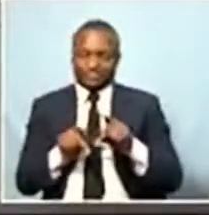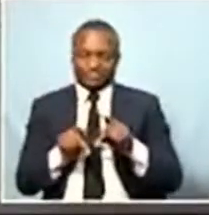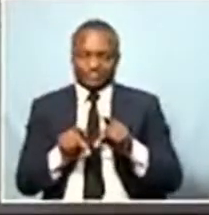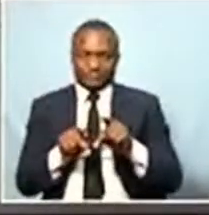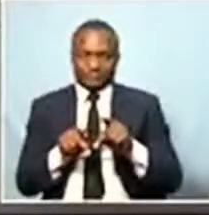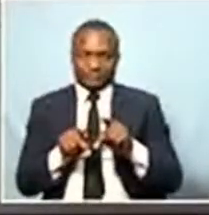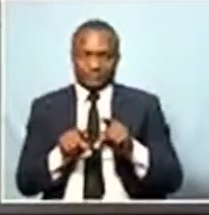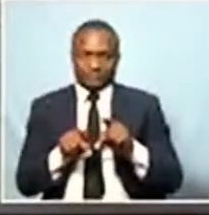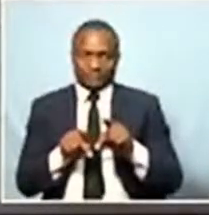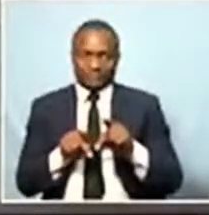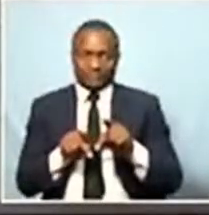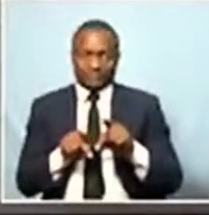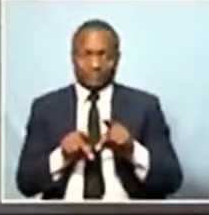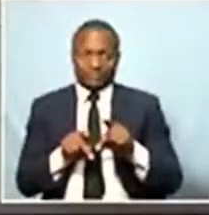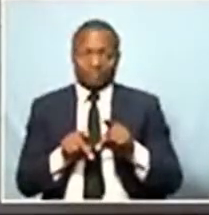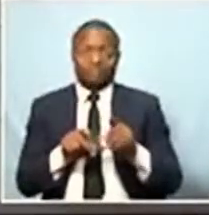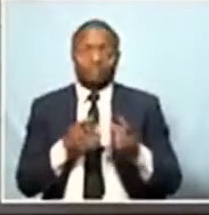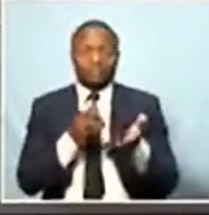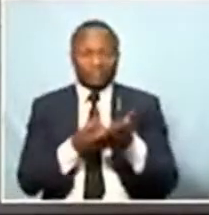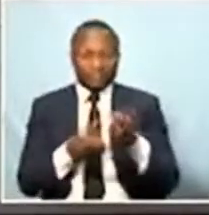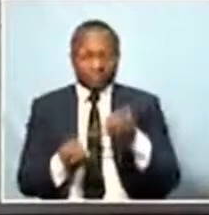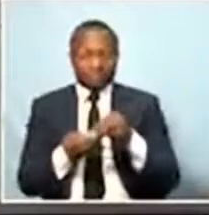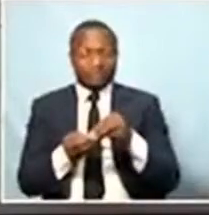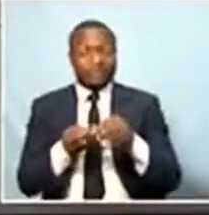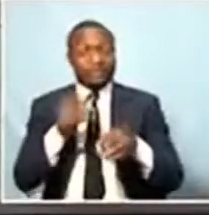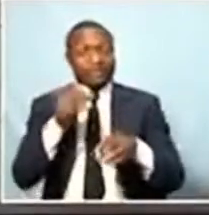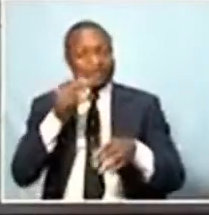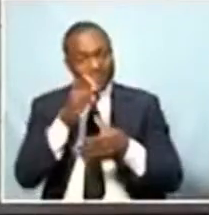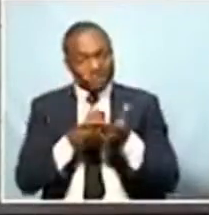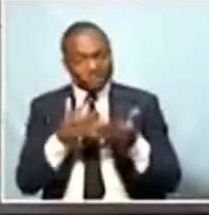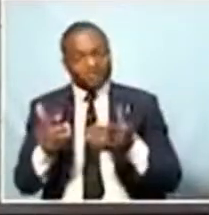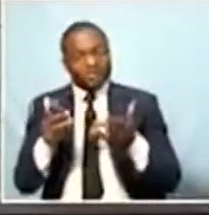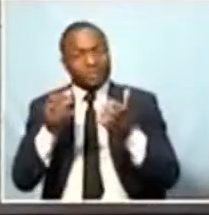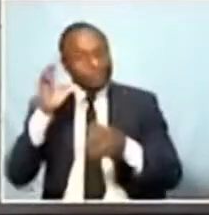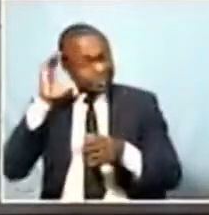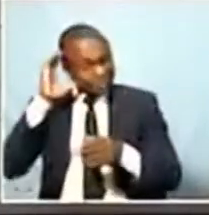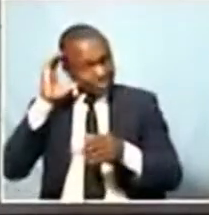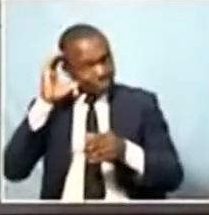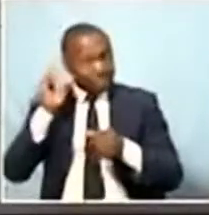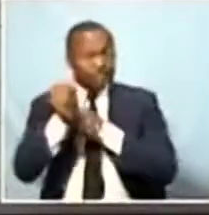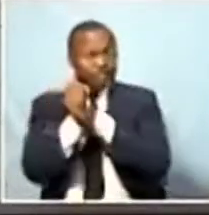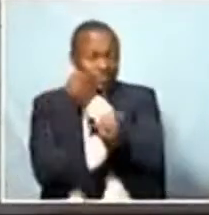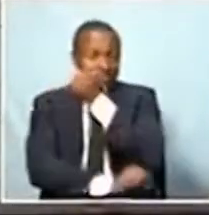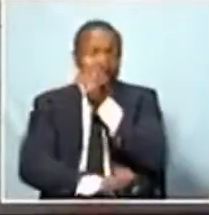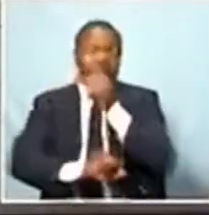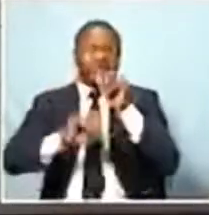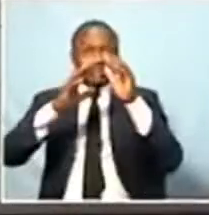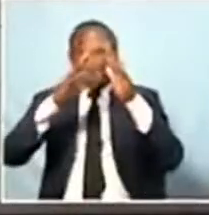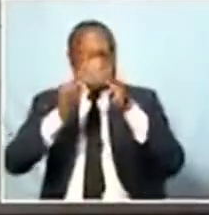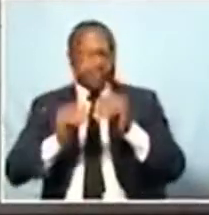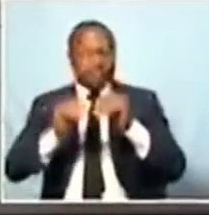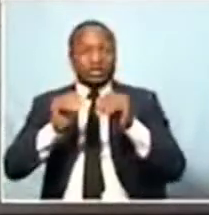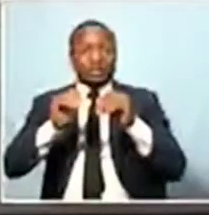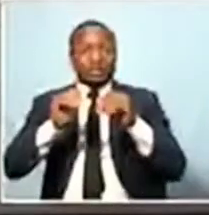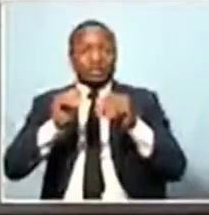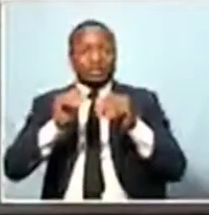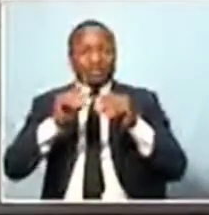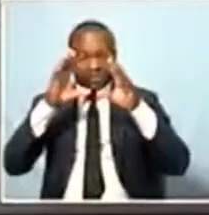a fee attached. Assume there's something that you want to hear from State House and the President does not